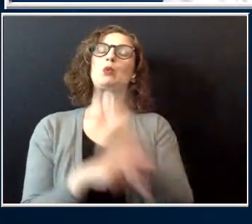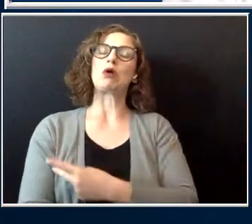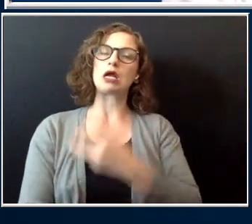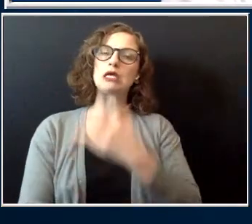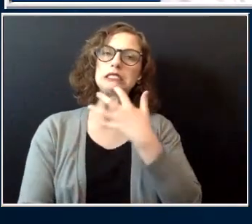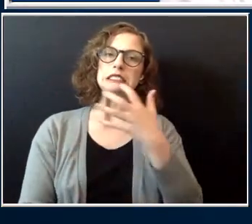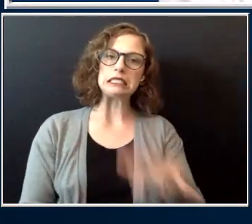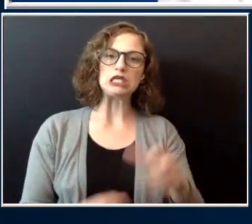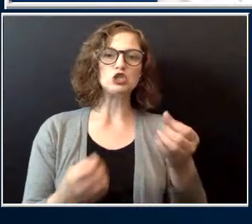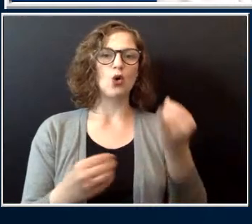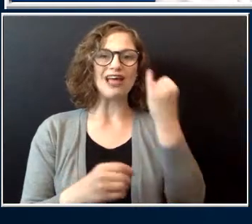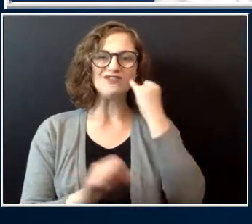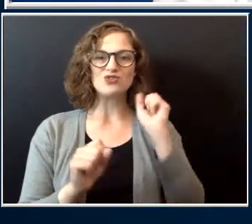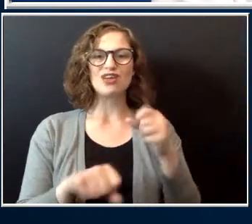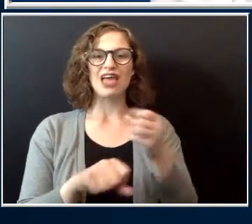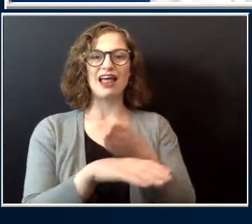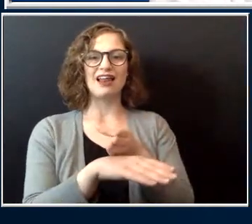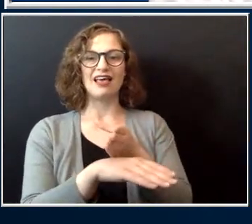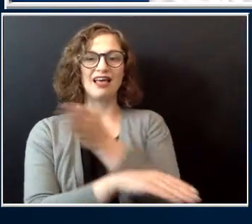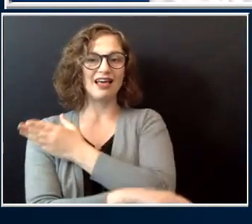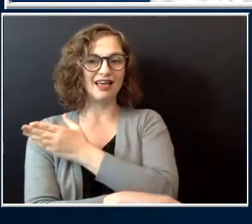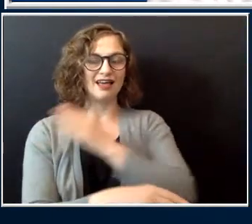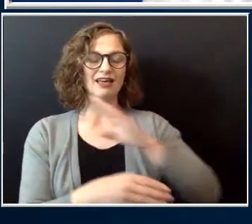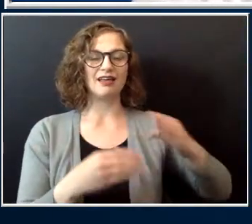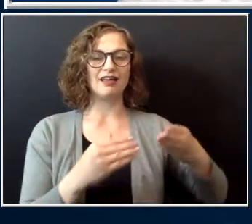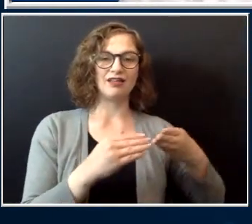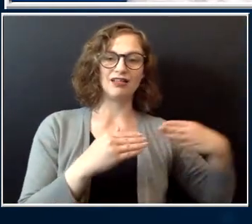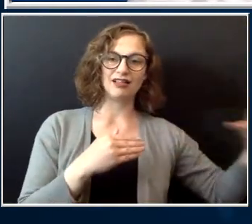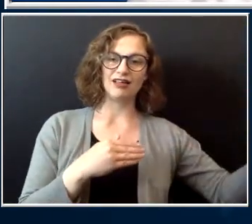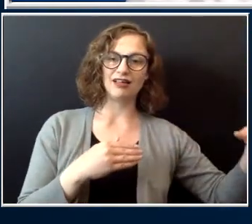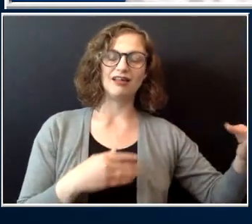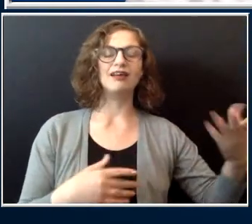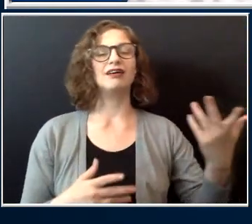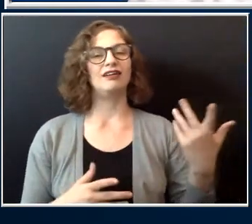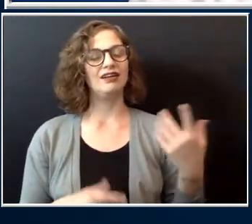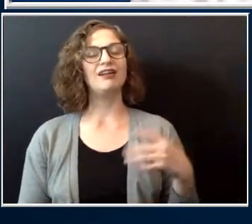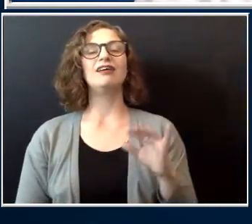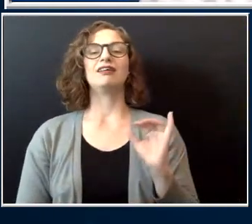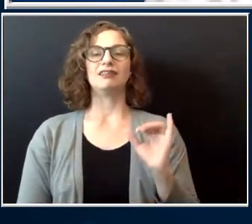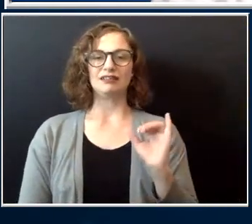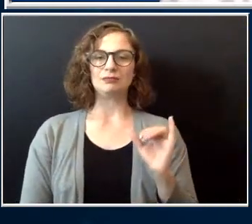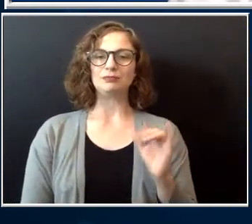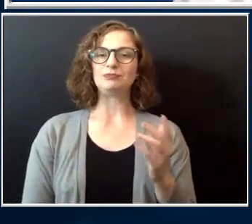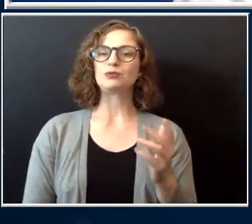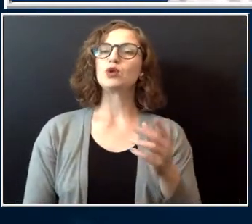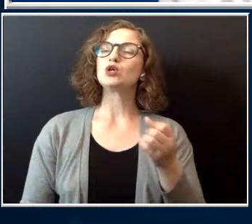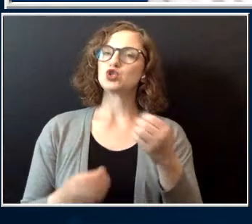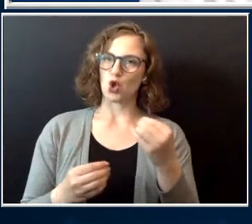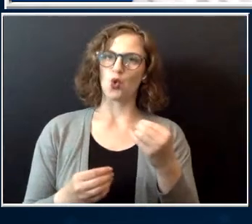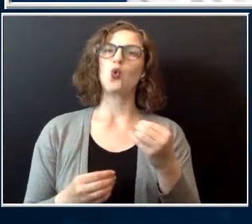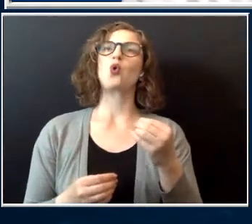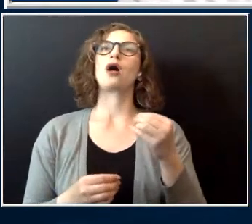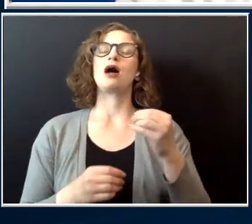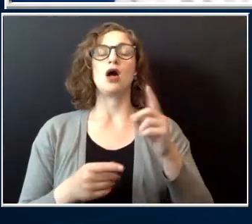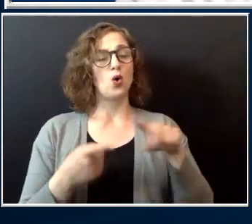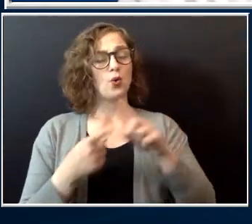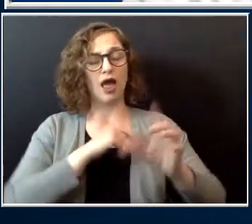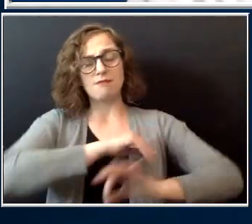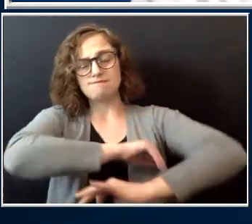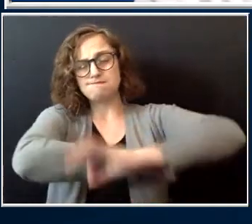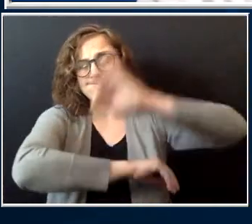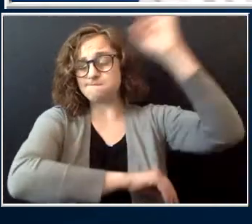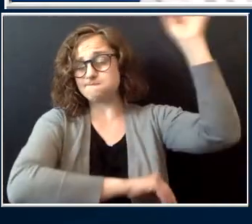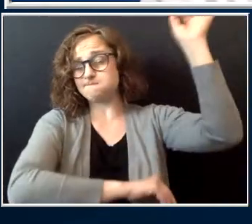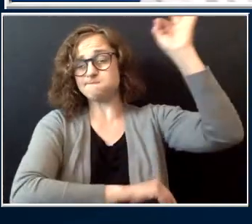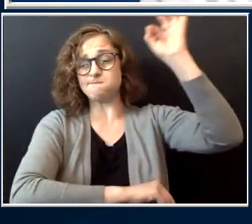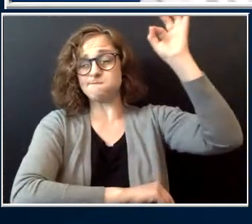new term you've invented? Peak heatness. I like that. That's pretty good. I think you're saying the blazing sun and the highest temperature and the